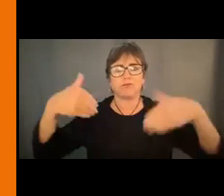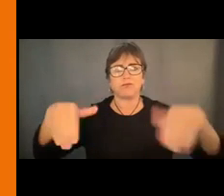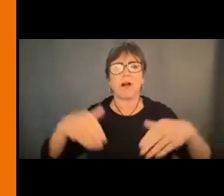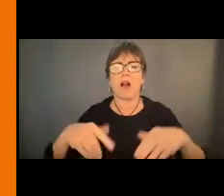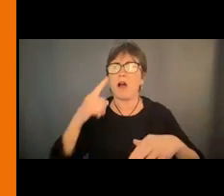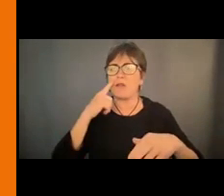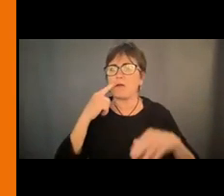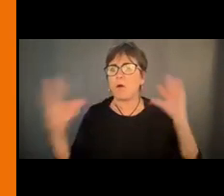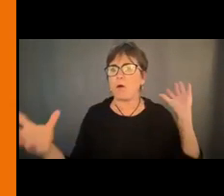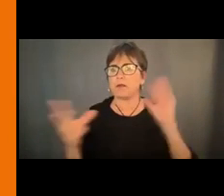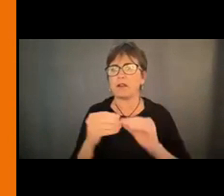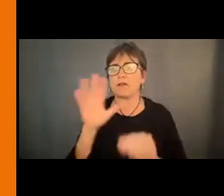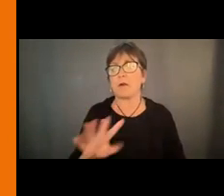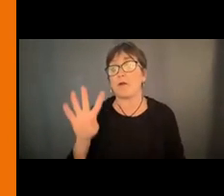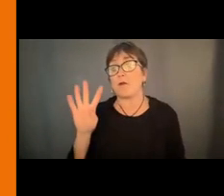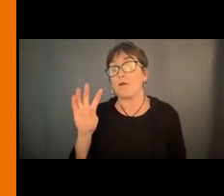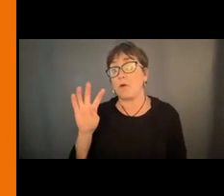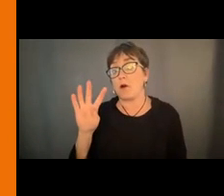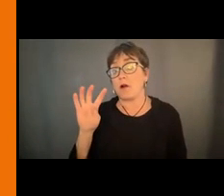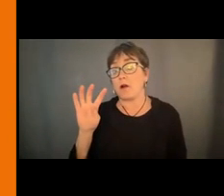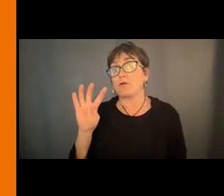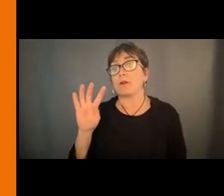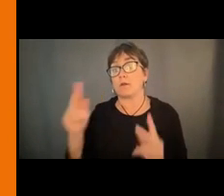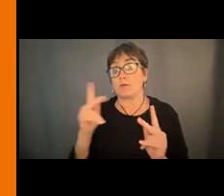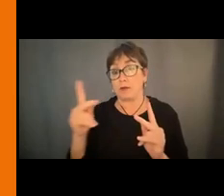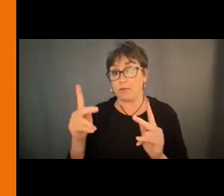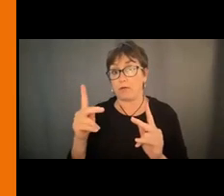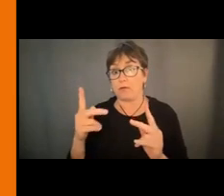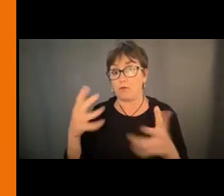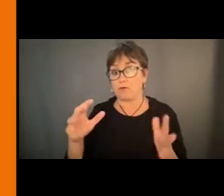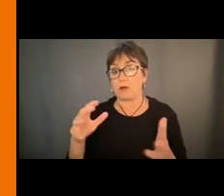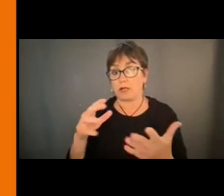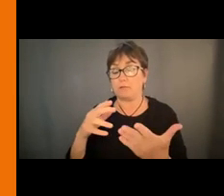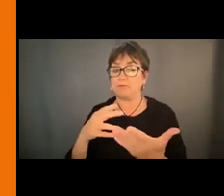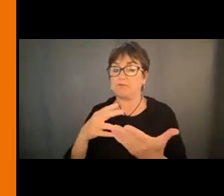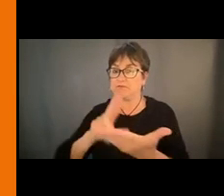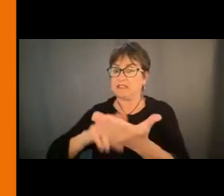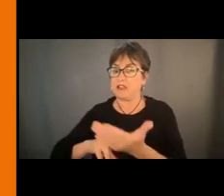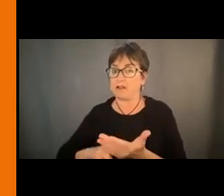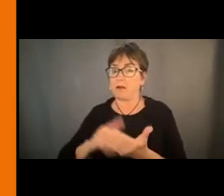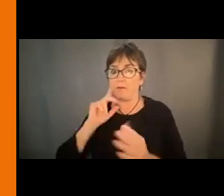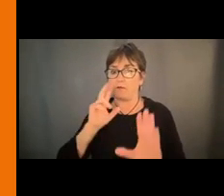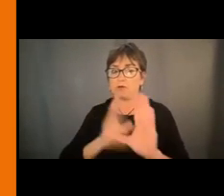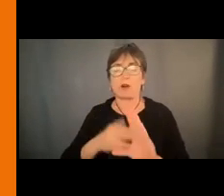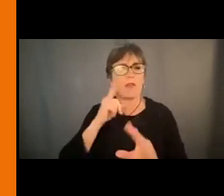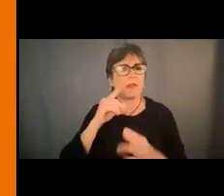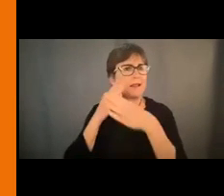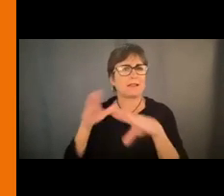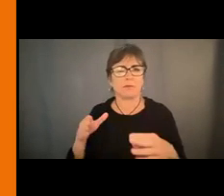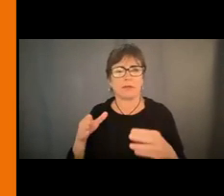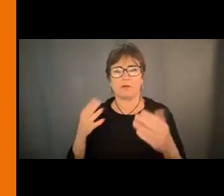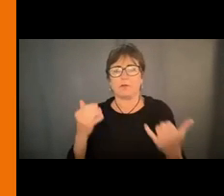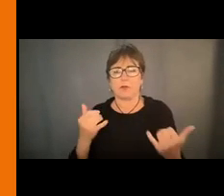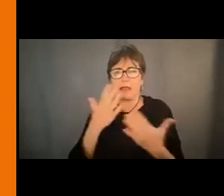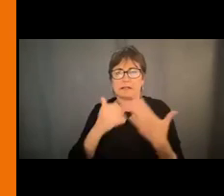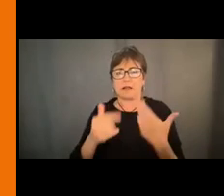400 people registered, but I believe that it's sort of split between the today and next Monday, which we hope you join us